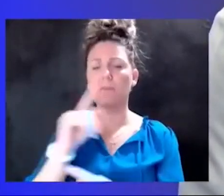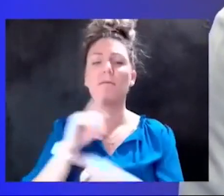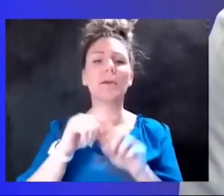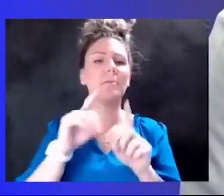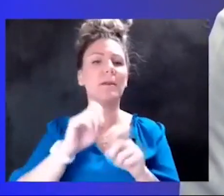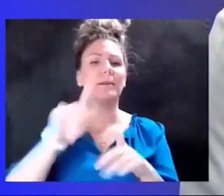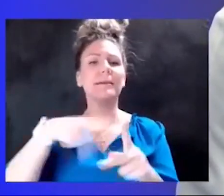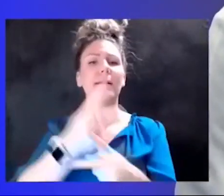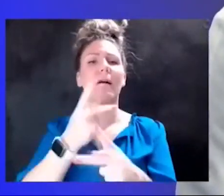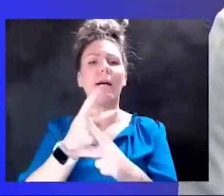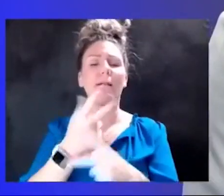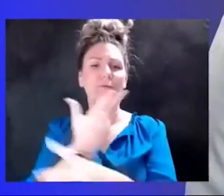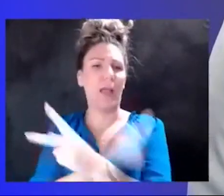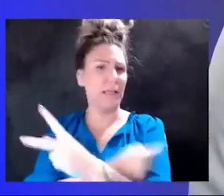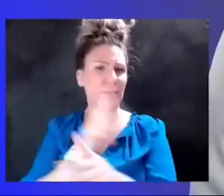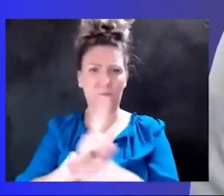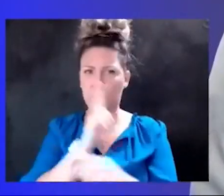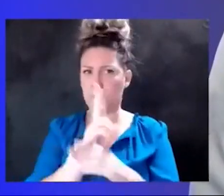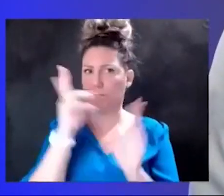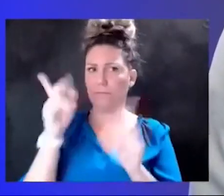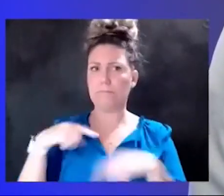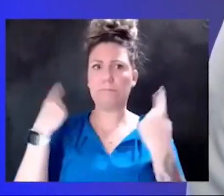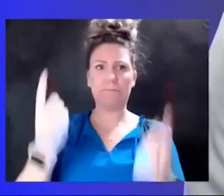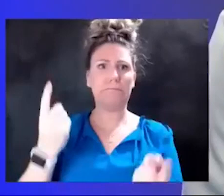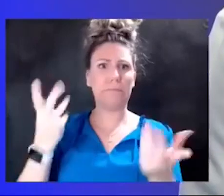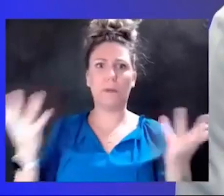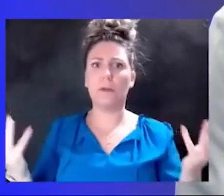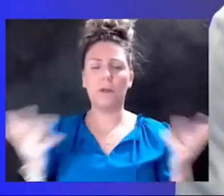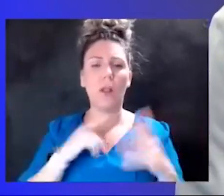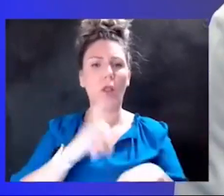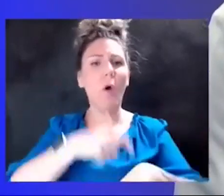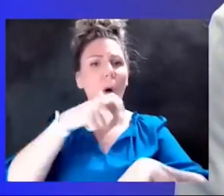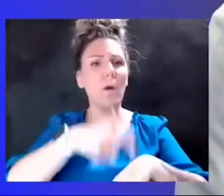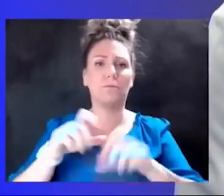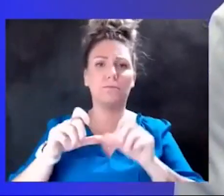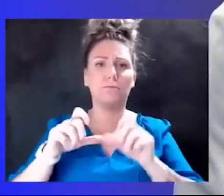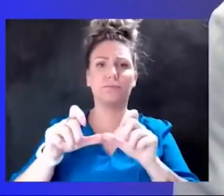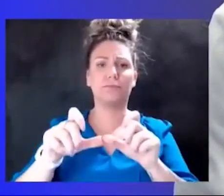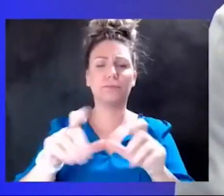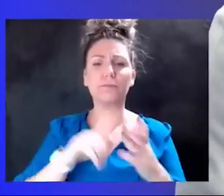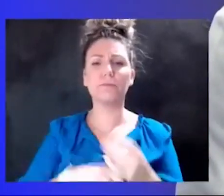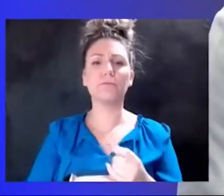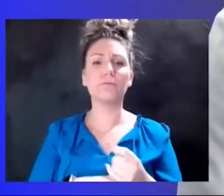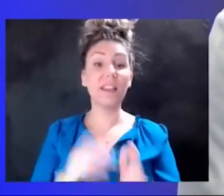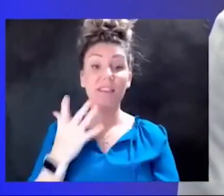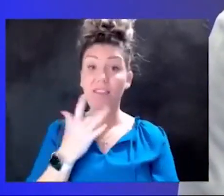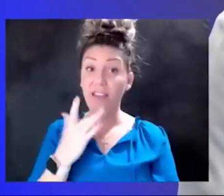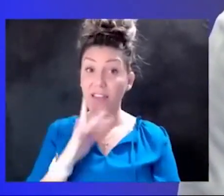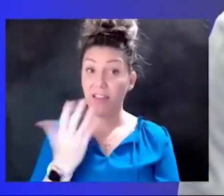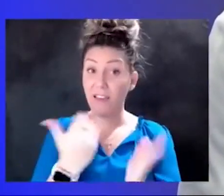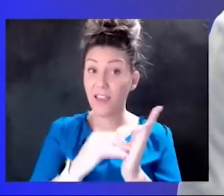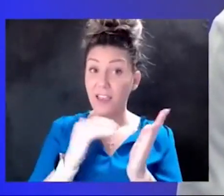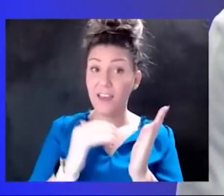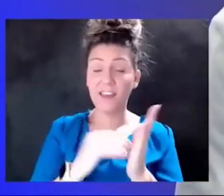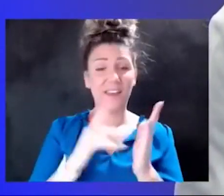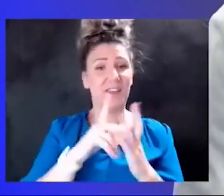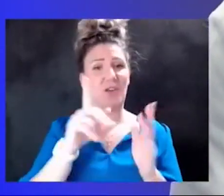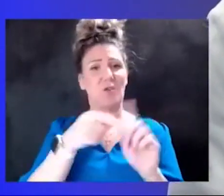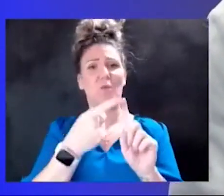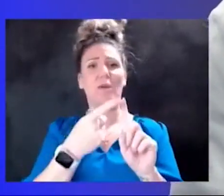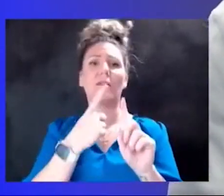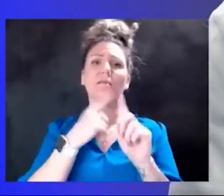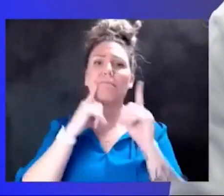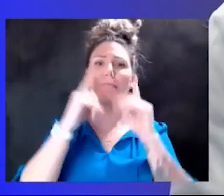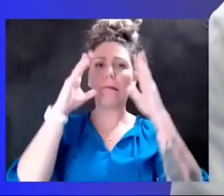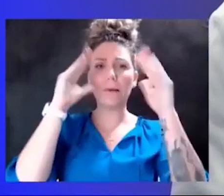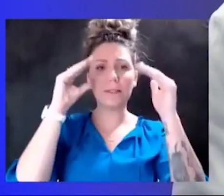vaccines all the time. They've been around for quite some time. Luckily, and again, I think the bar was set very high from expectations